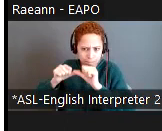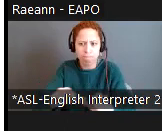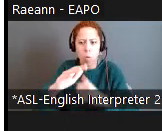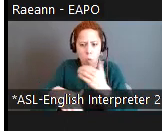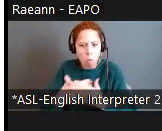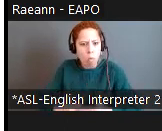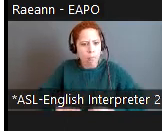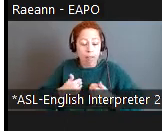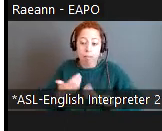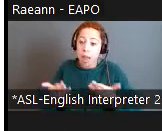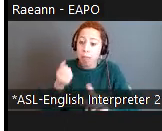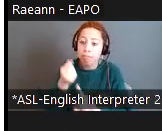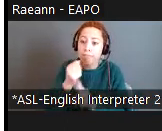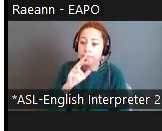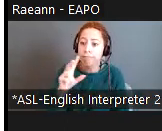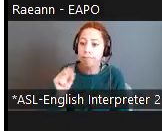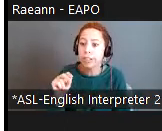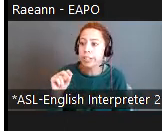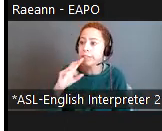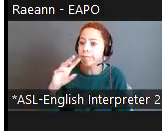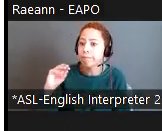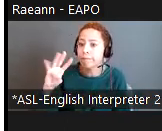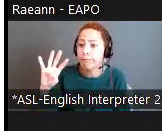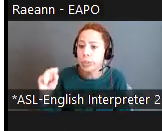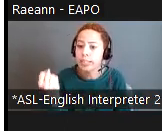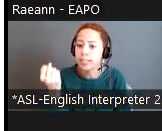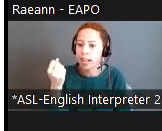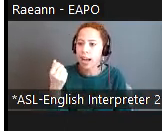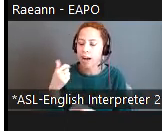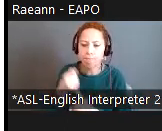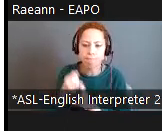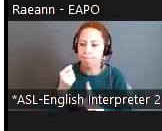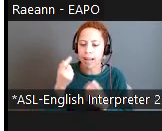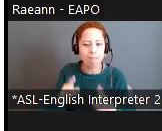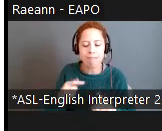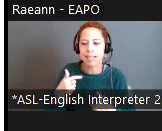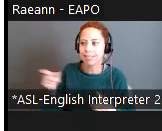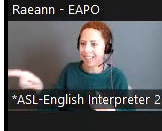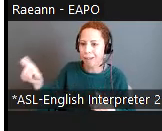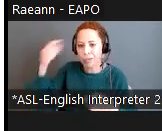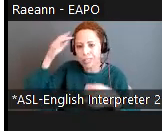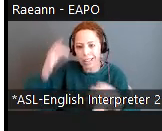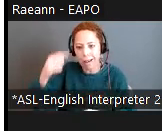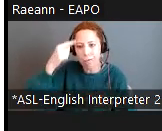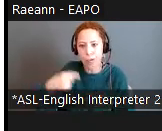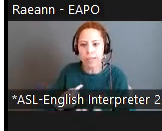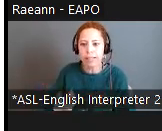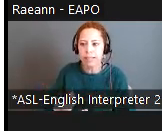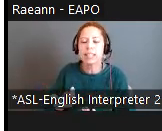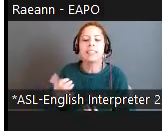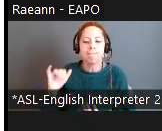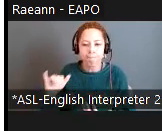in your 30s, your 40s, and unfortunately someone's going to have to make decisions for you early on in life. So it's important to keep in mind these are